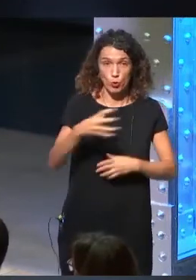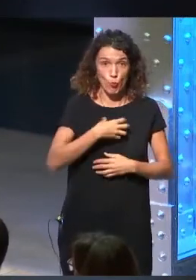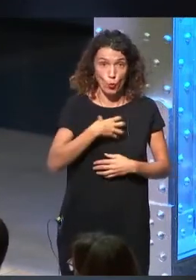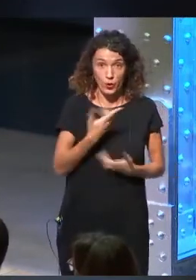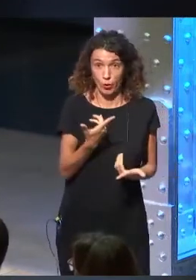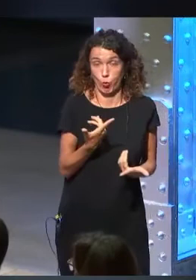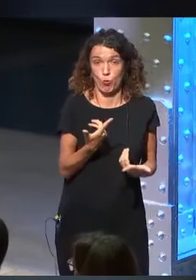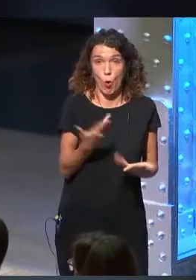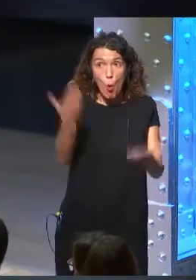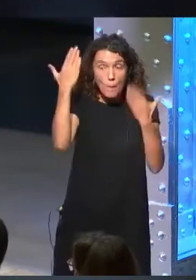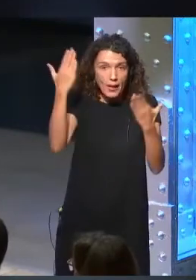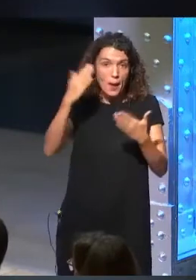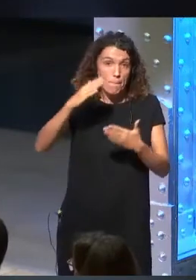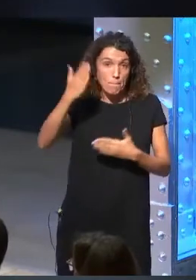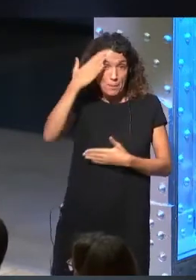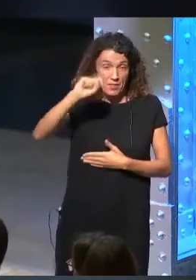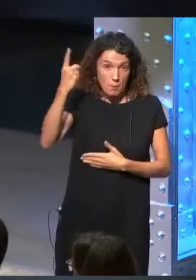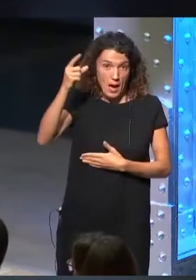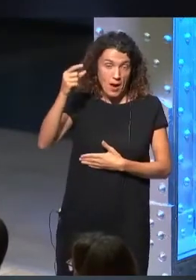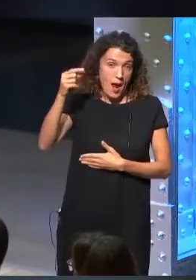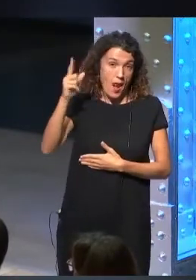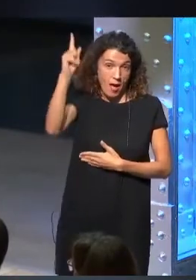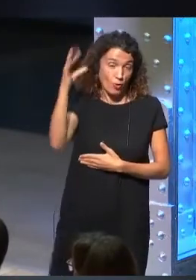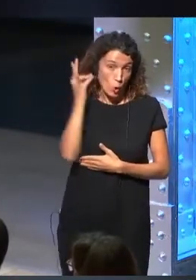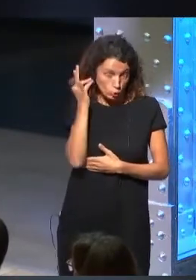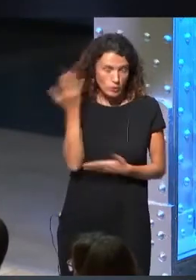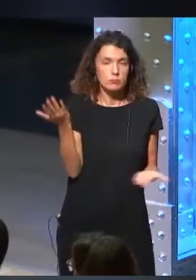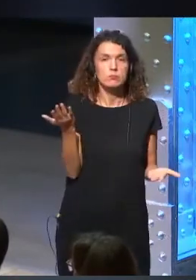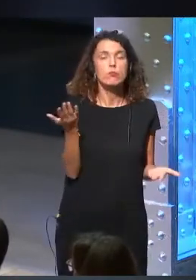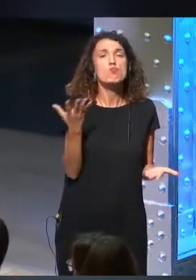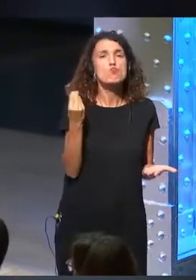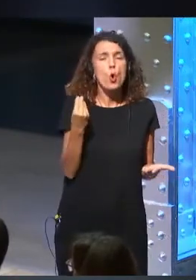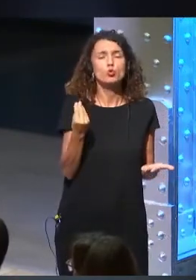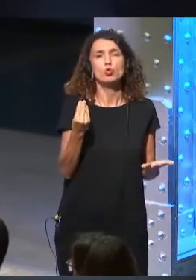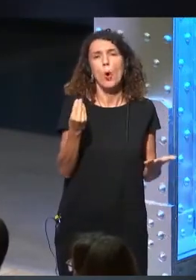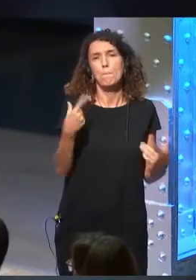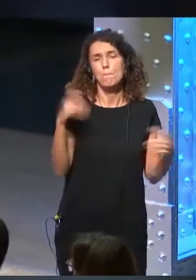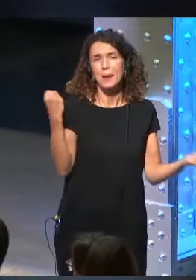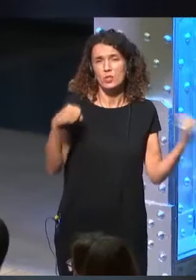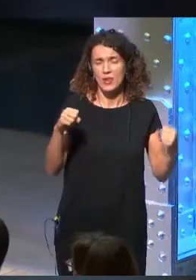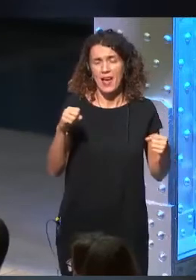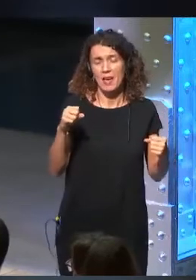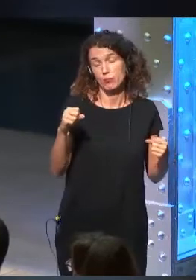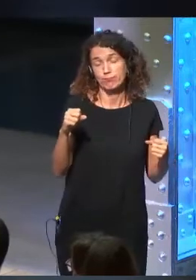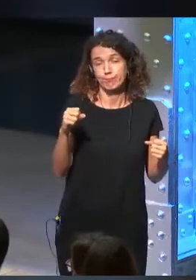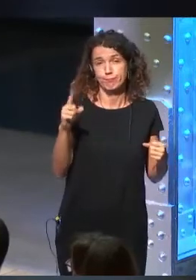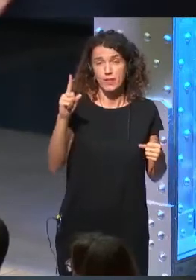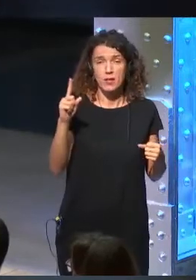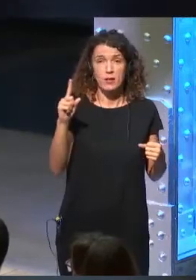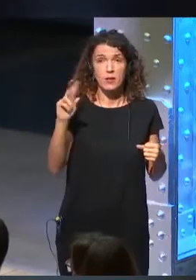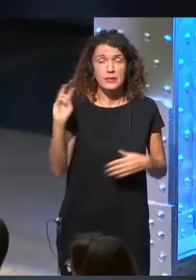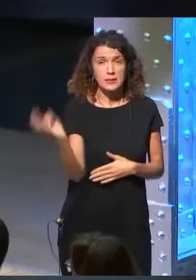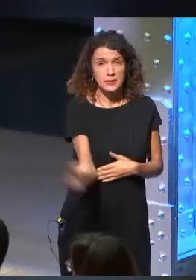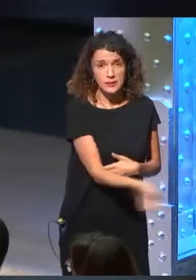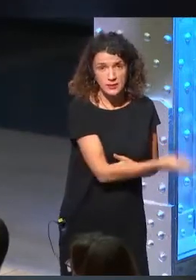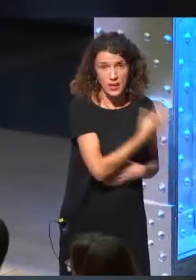look, actually, there's lots of these female characters floating around Greek mythology, and none of